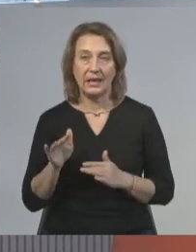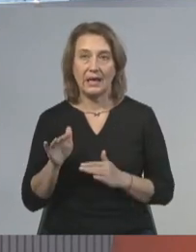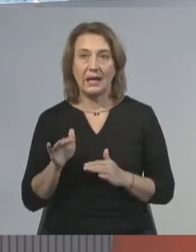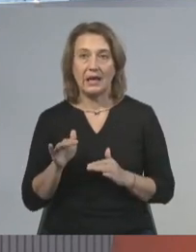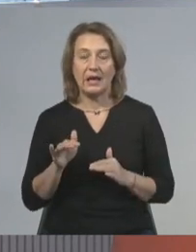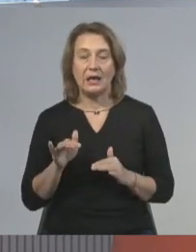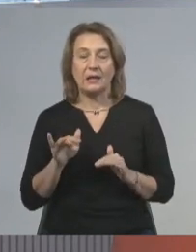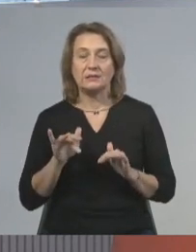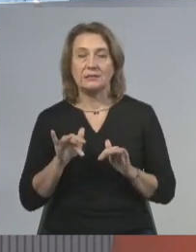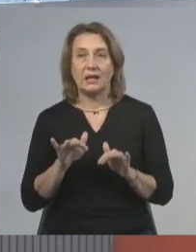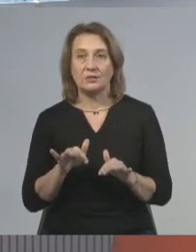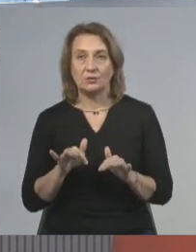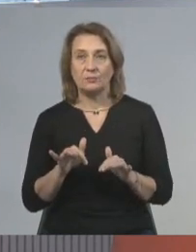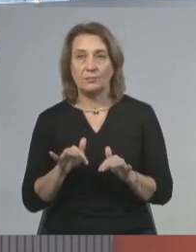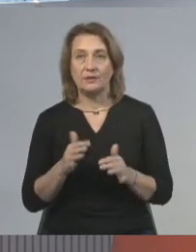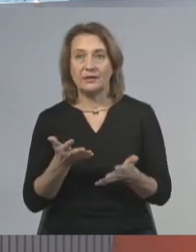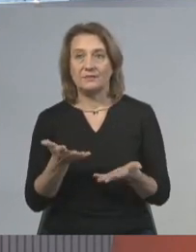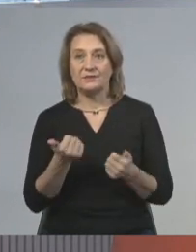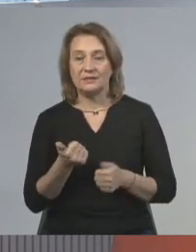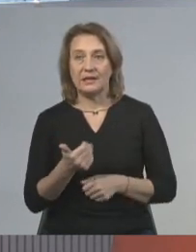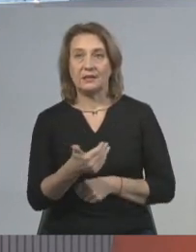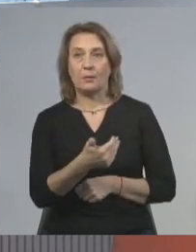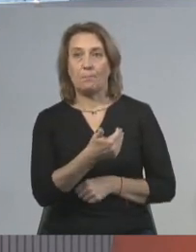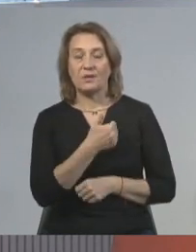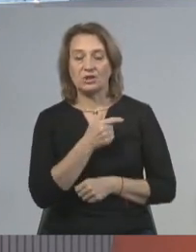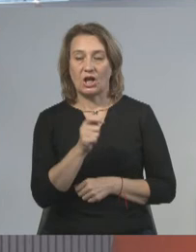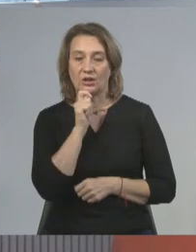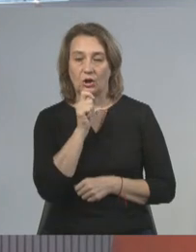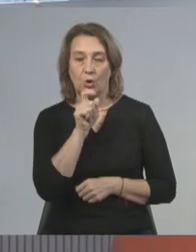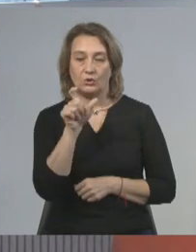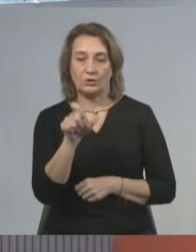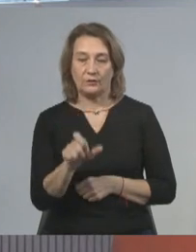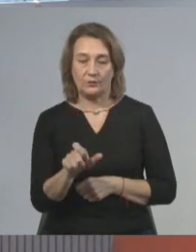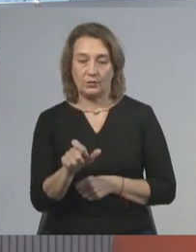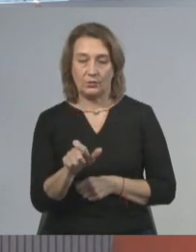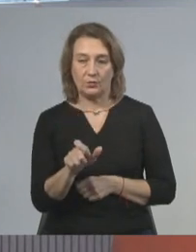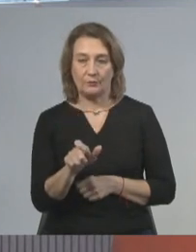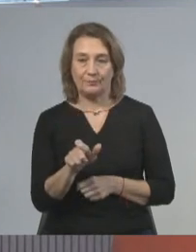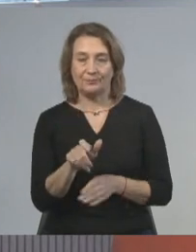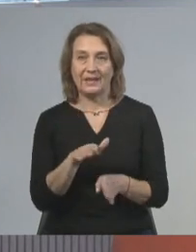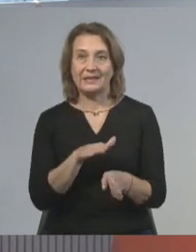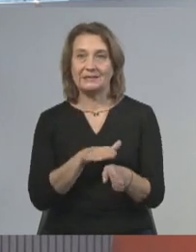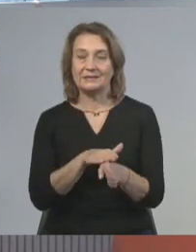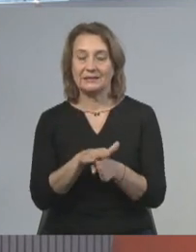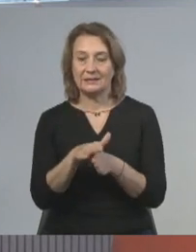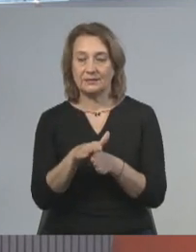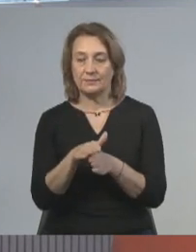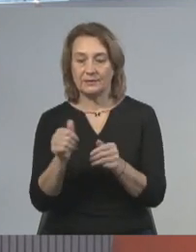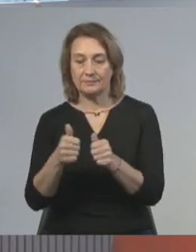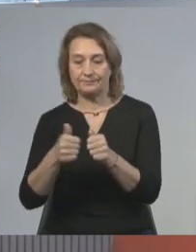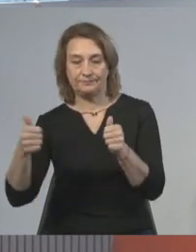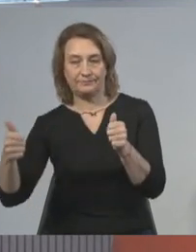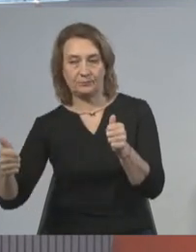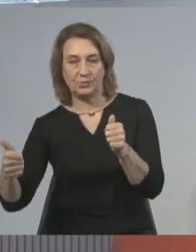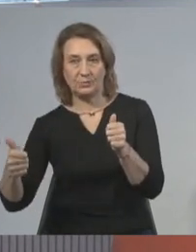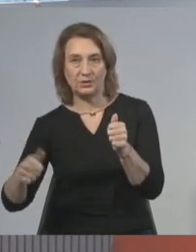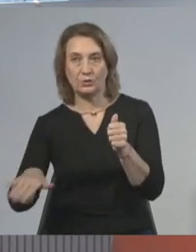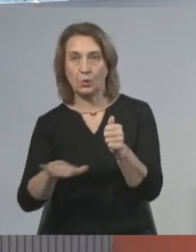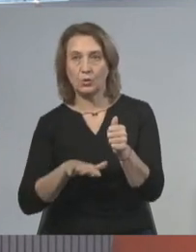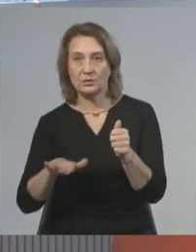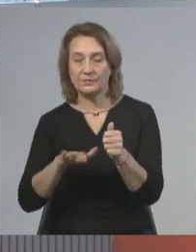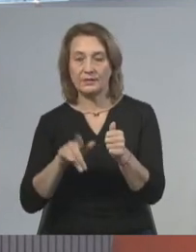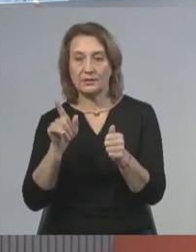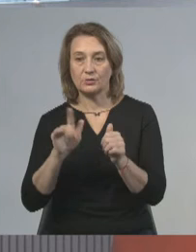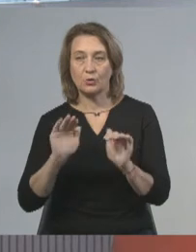this case we would recommend mass media if they want to interview them to do it apart from not you know somewhere